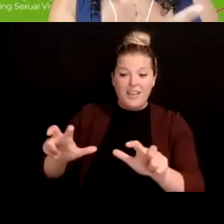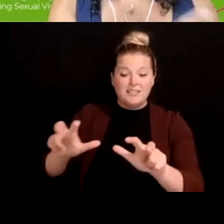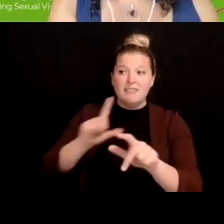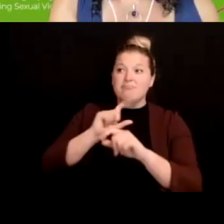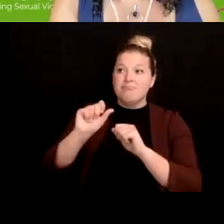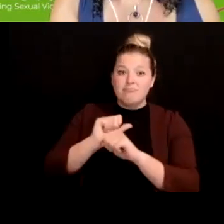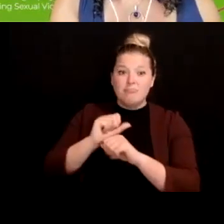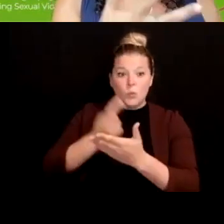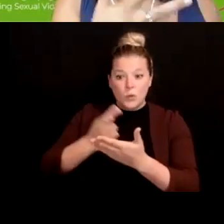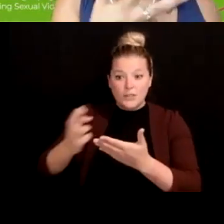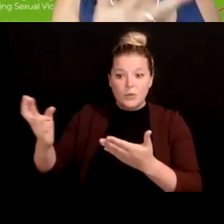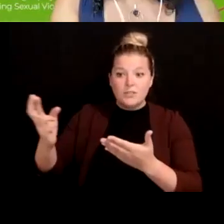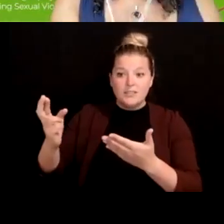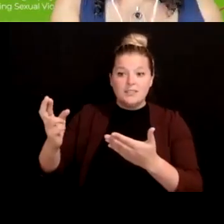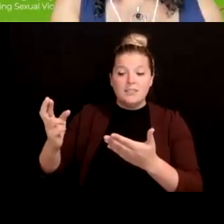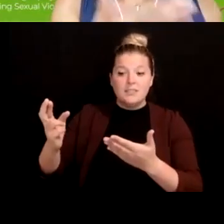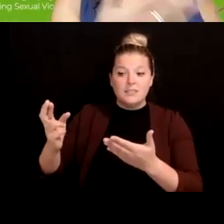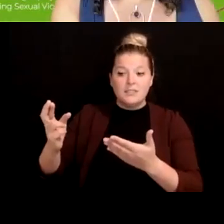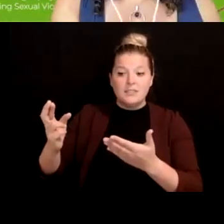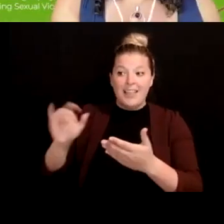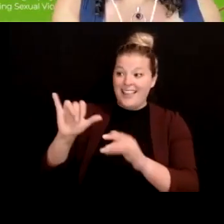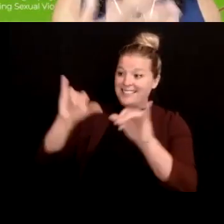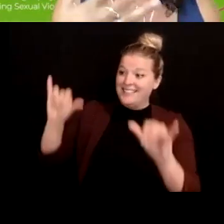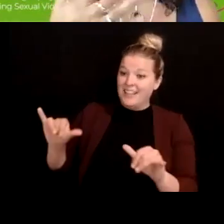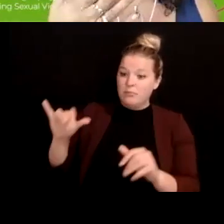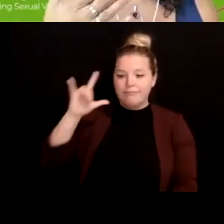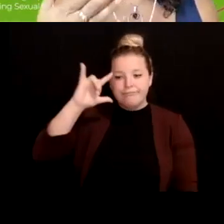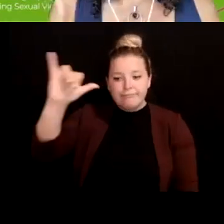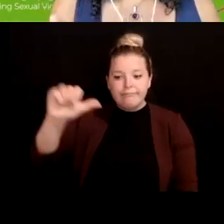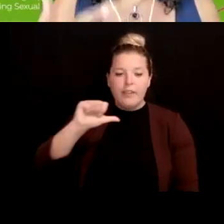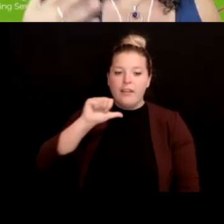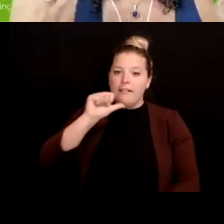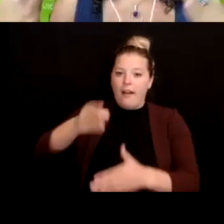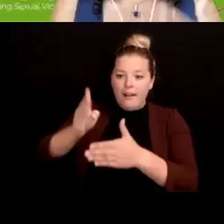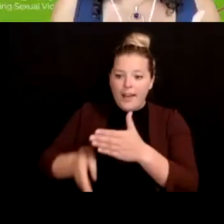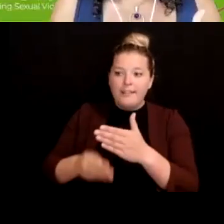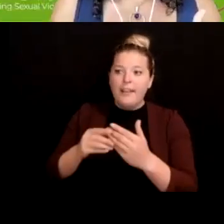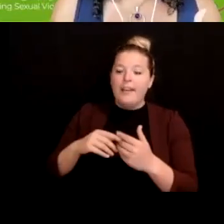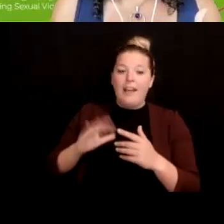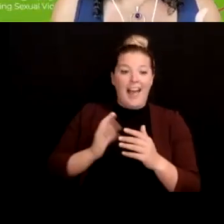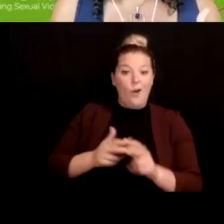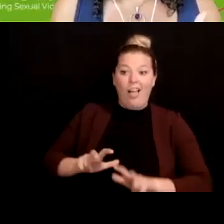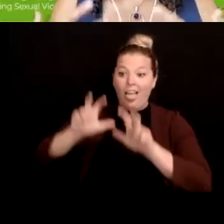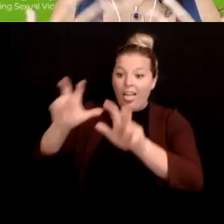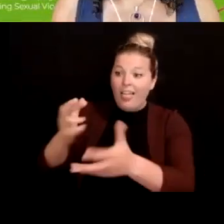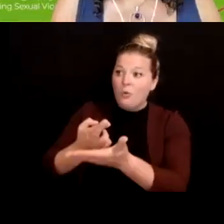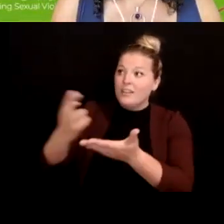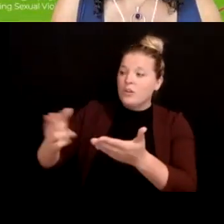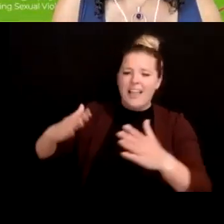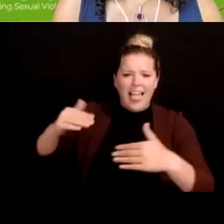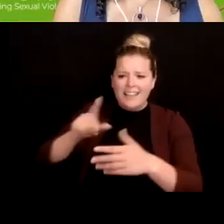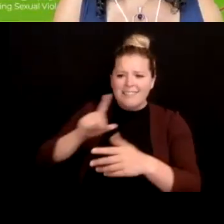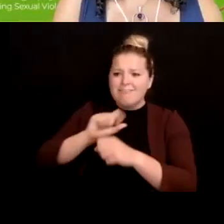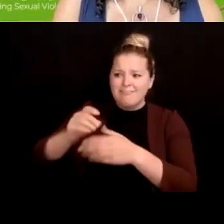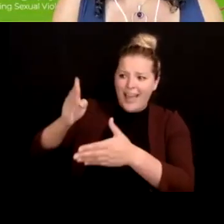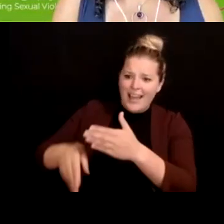resources into a system that is not ending, hasn't prevented, hasn't interrupted, hasn't ended sexual violence, but in fact is